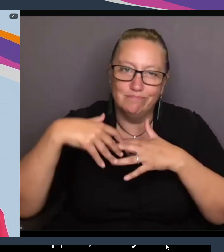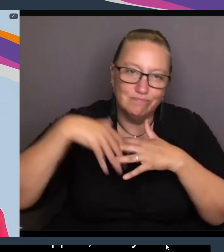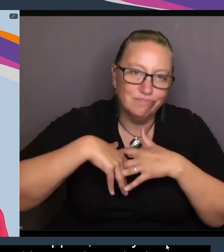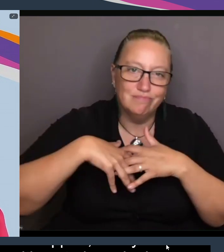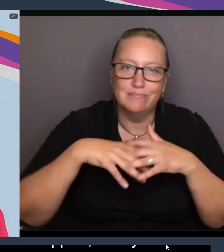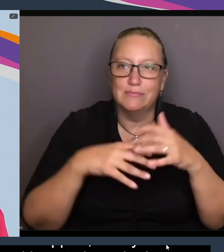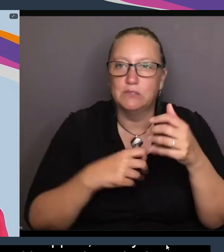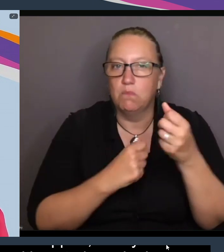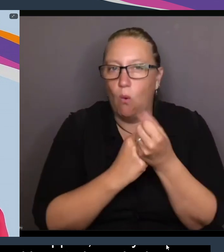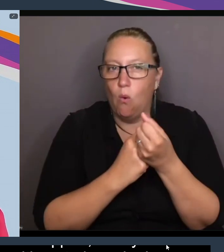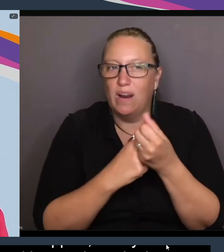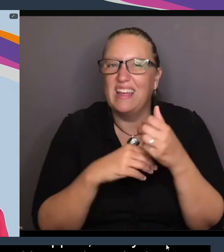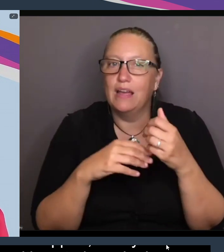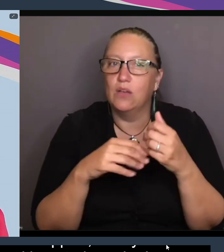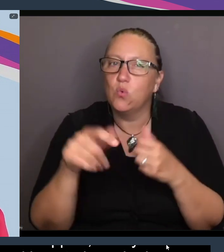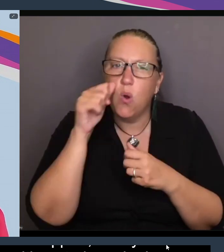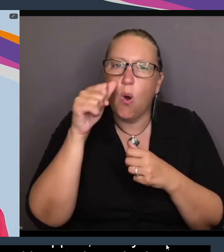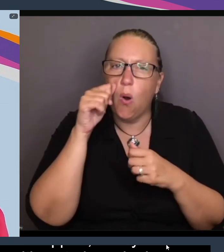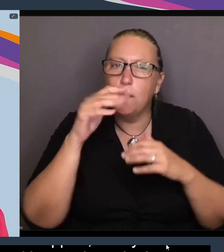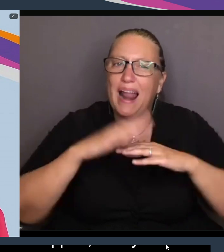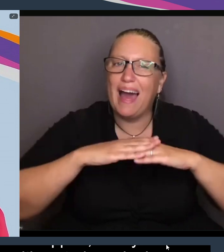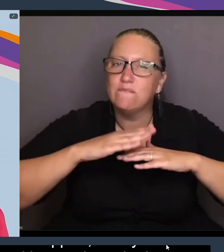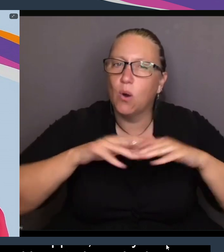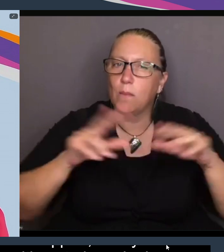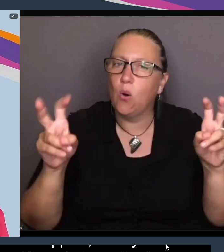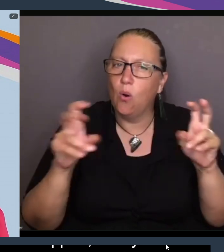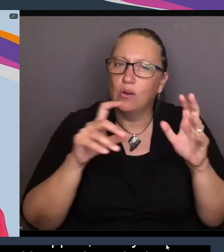platform, if people know the learning platform Canvas.